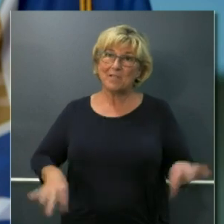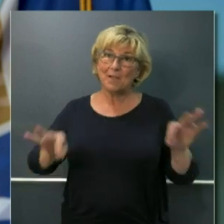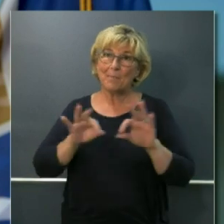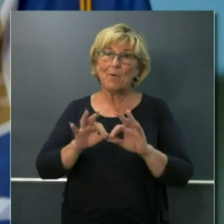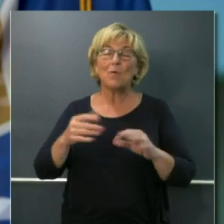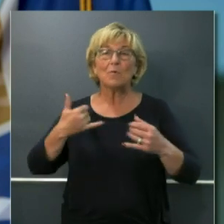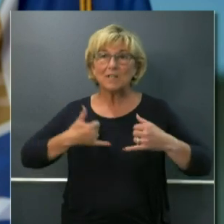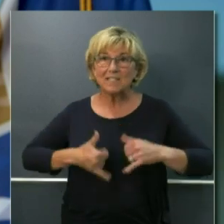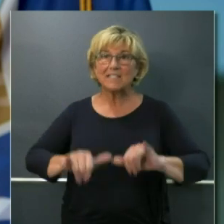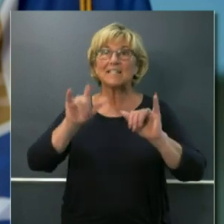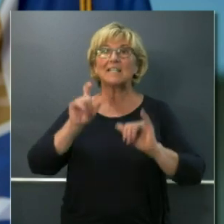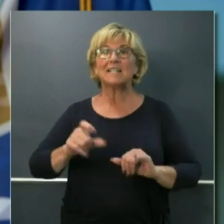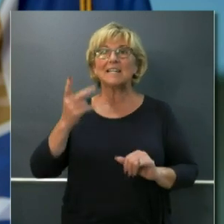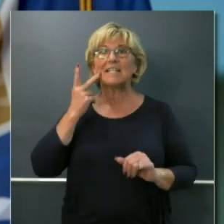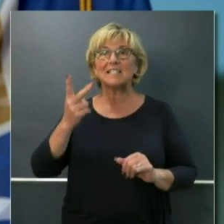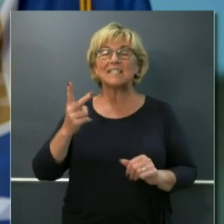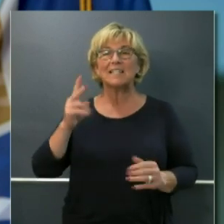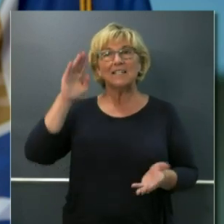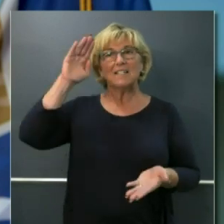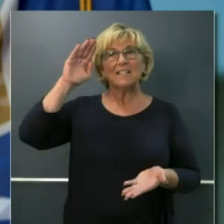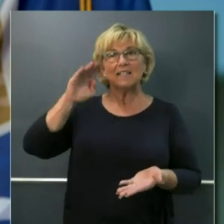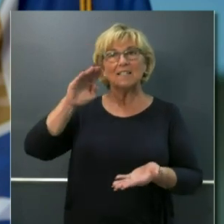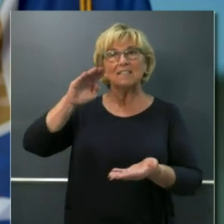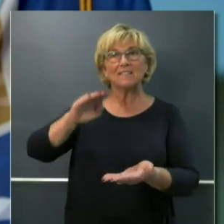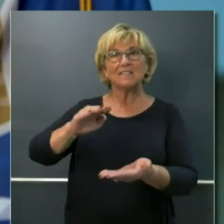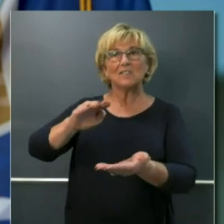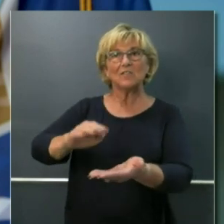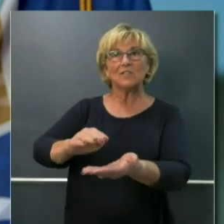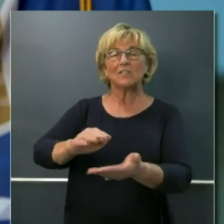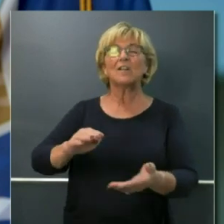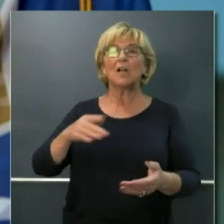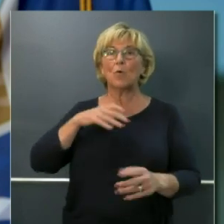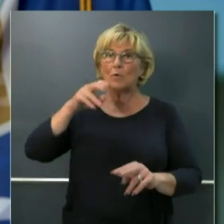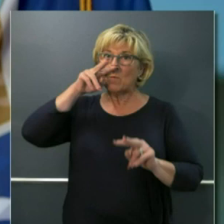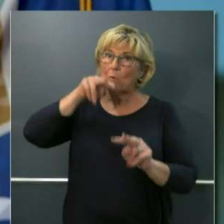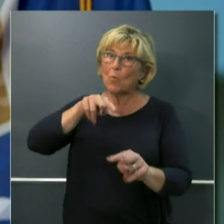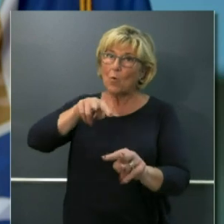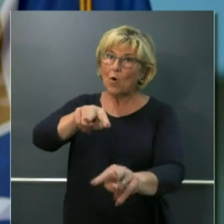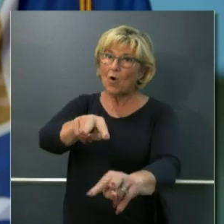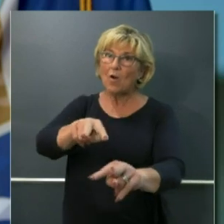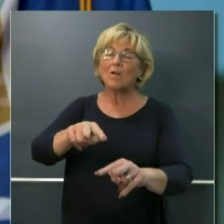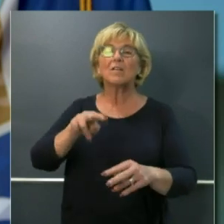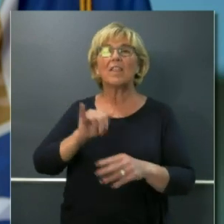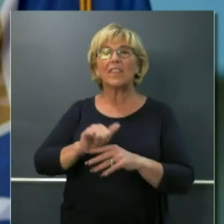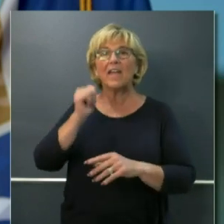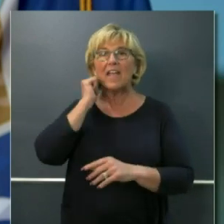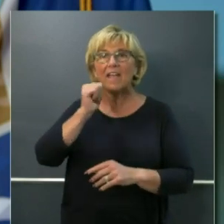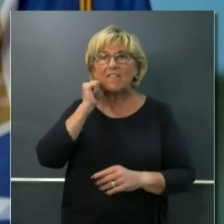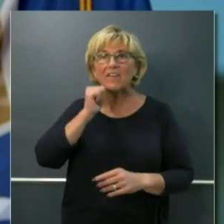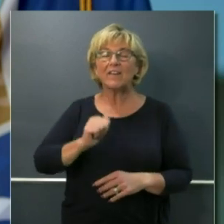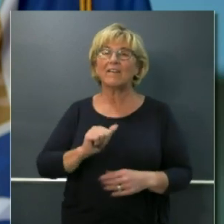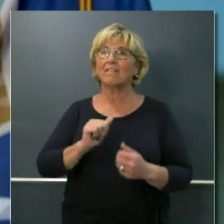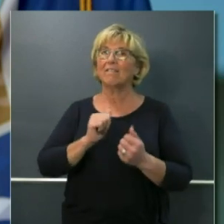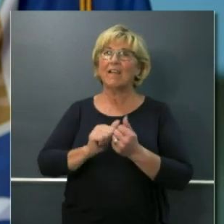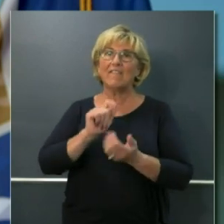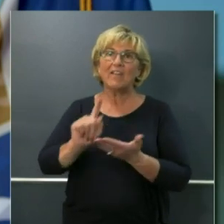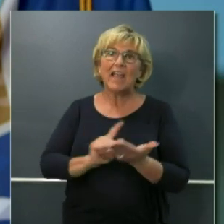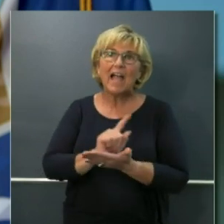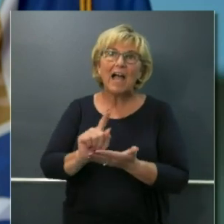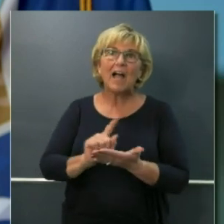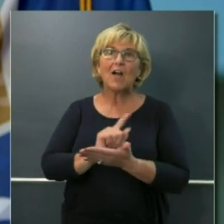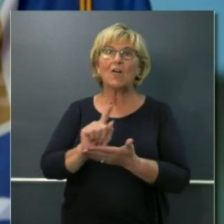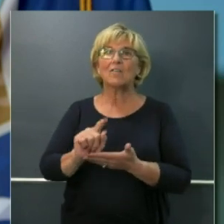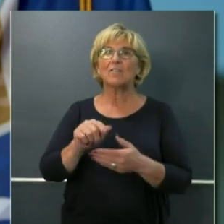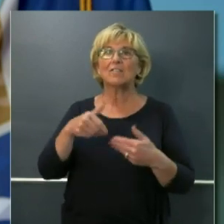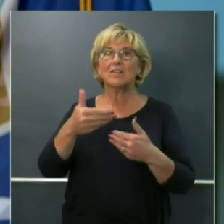still need to see that downward movement, and we're going to monitor that data on a daily, hourly basis over the next few